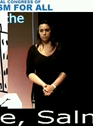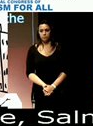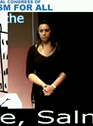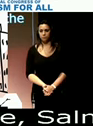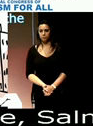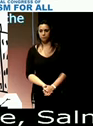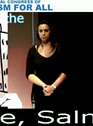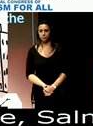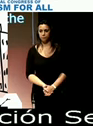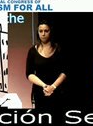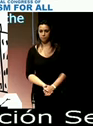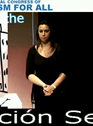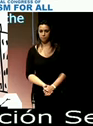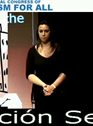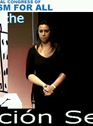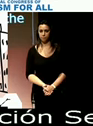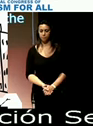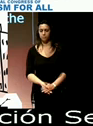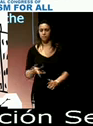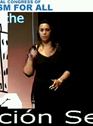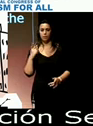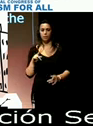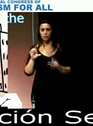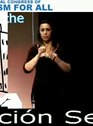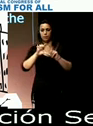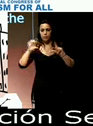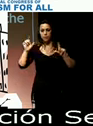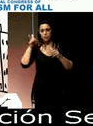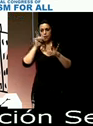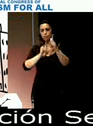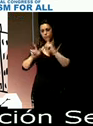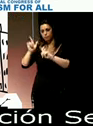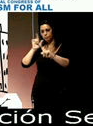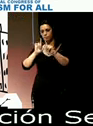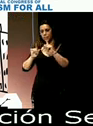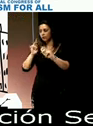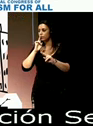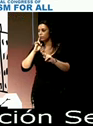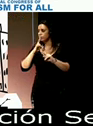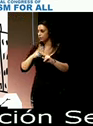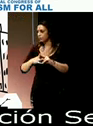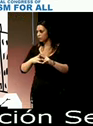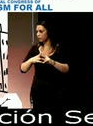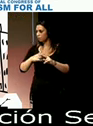operator Info Vacanze is a tour operator coordinates a network of